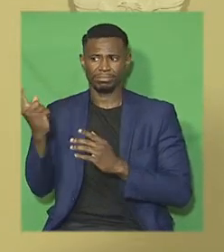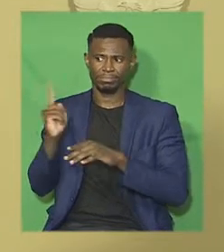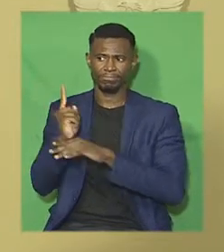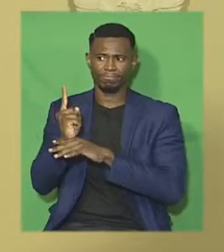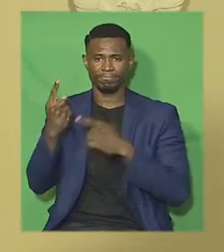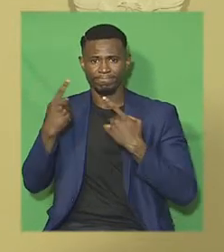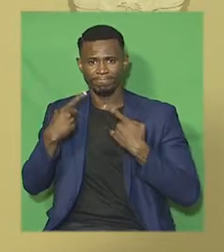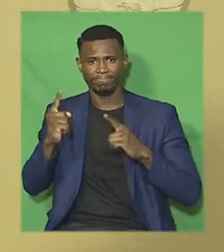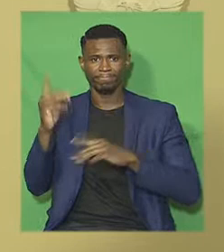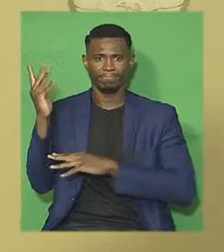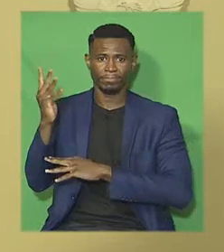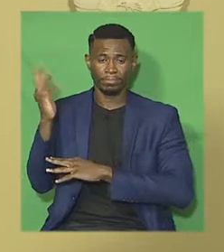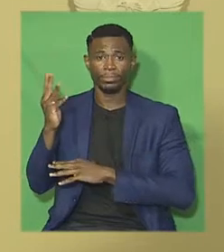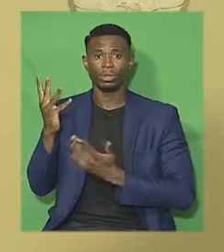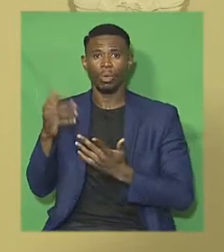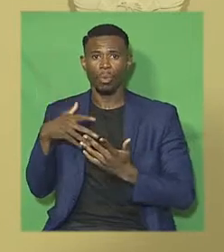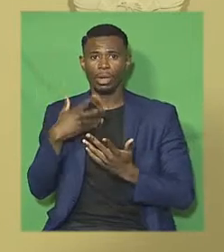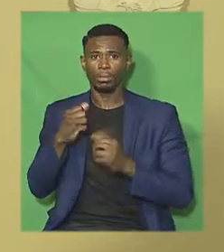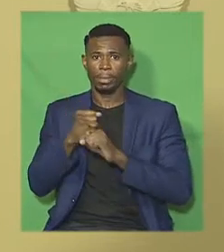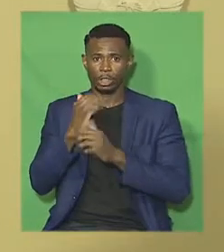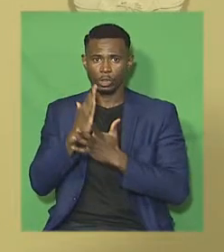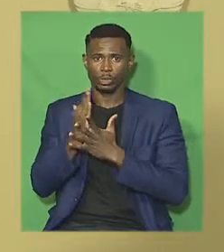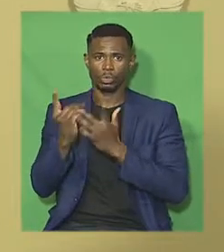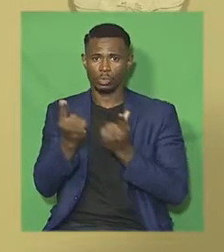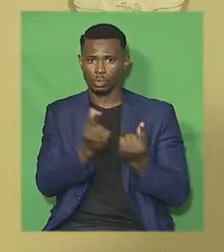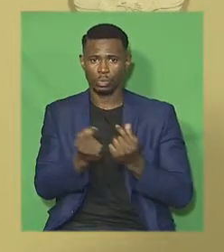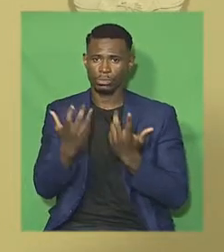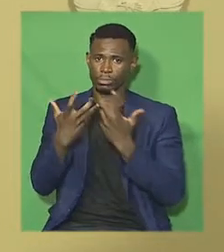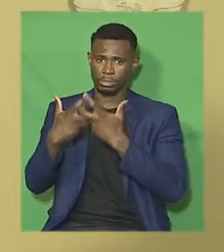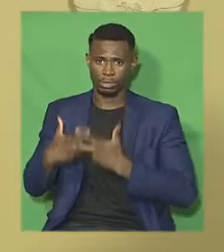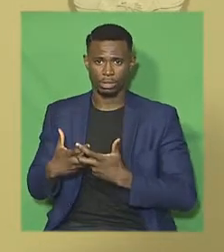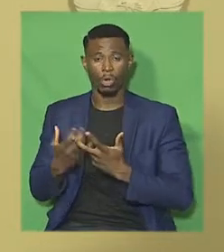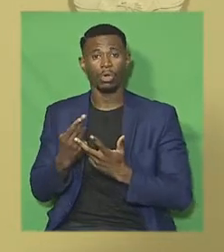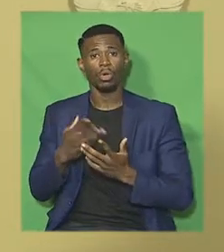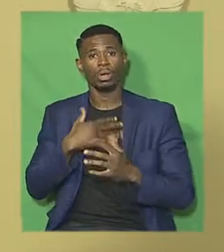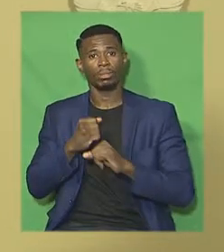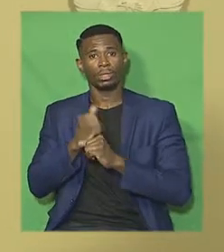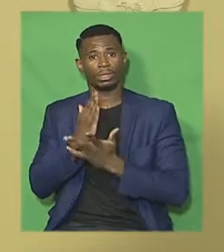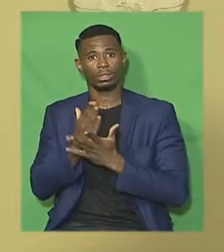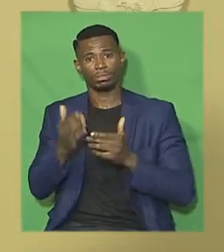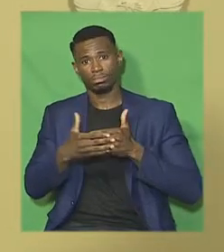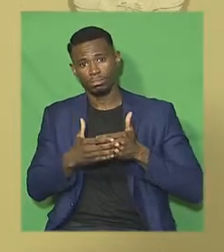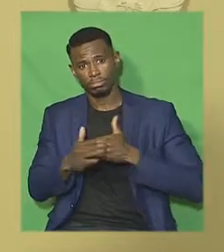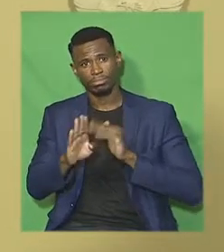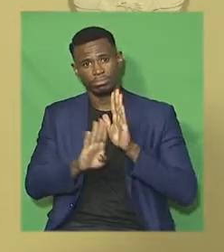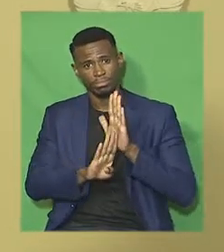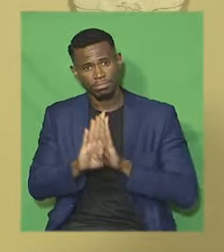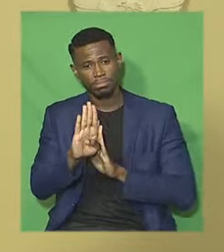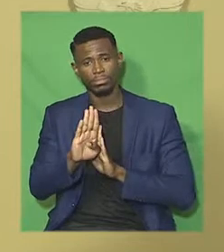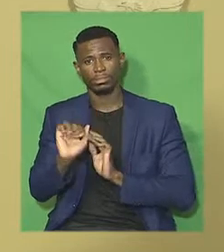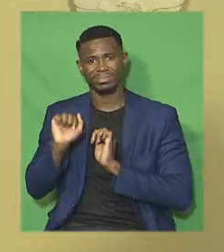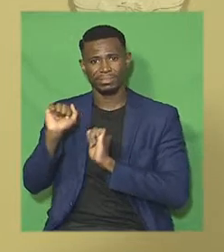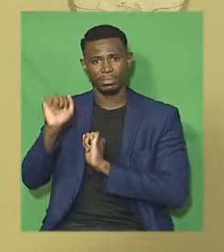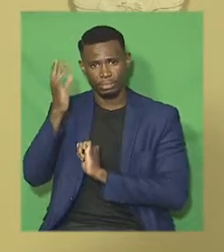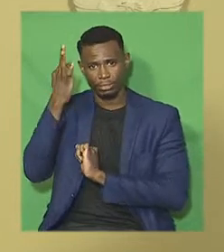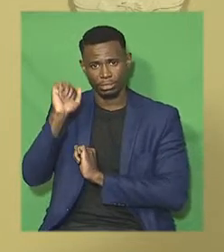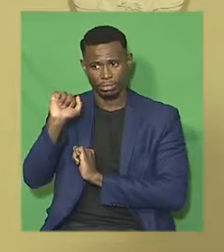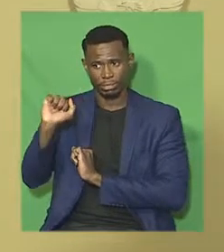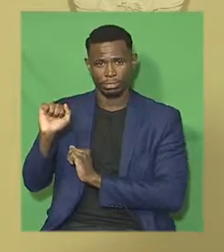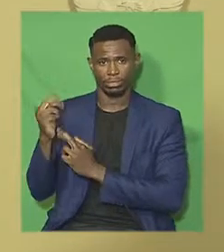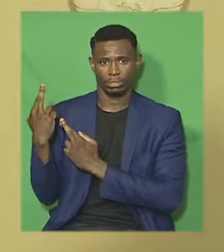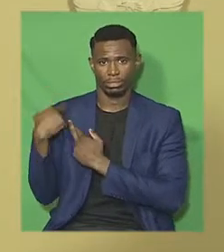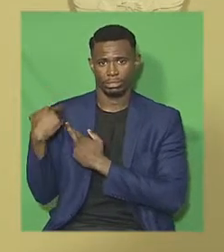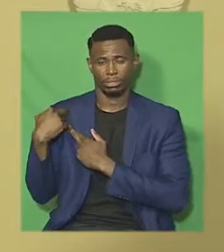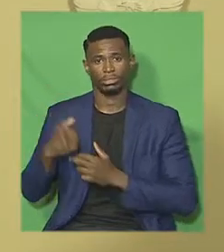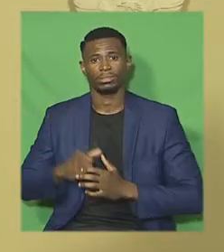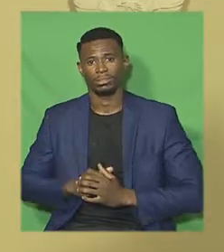with the important task of ensuring stability and continuity in the work of government.